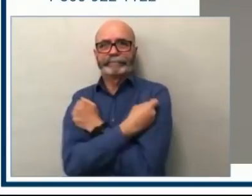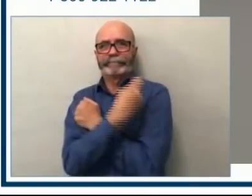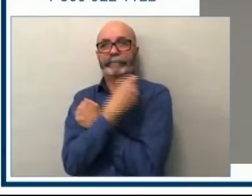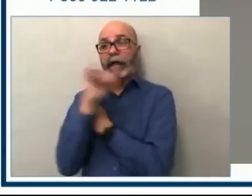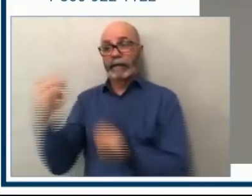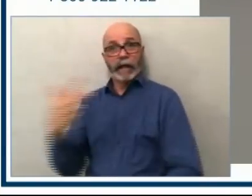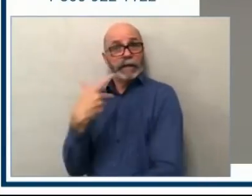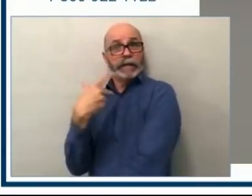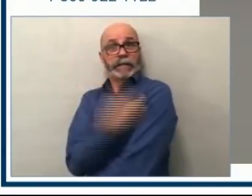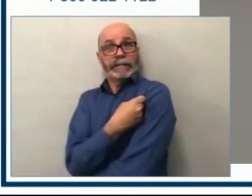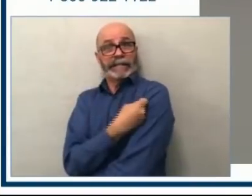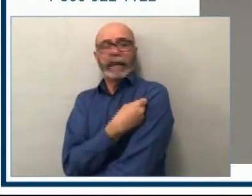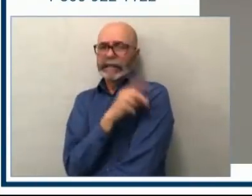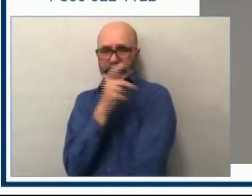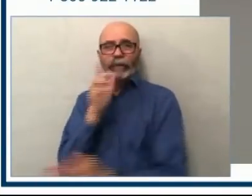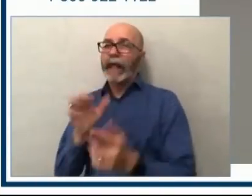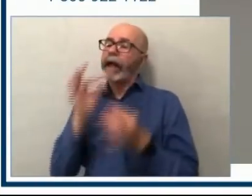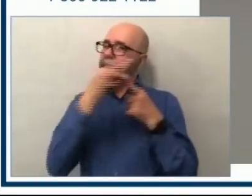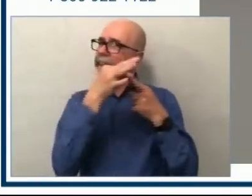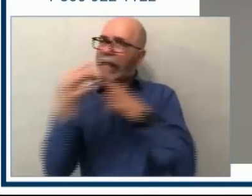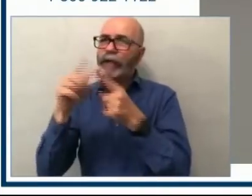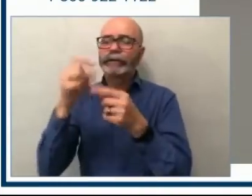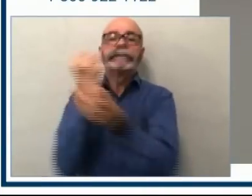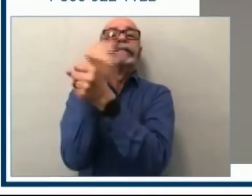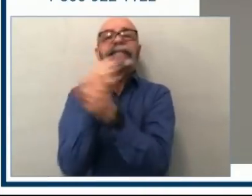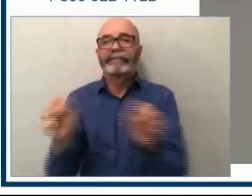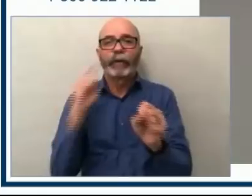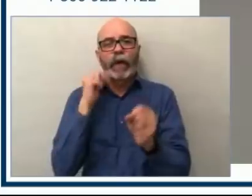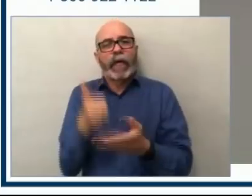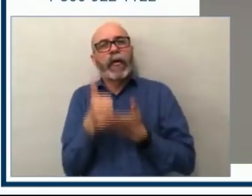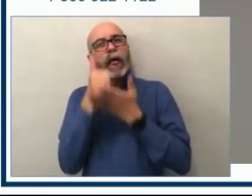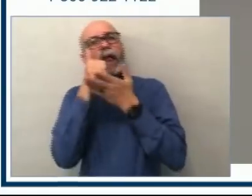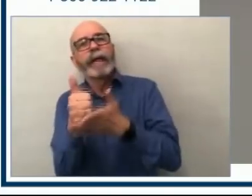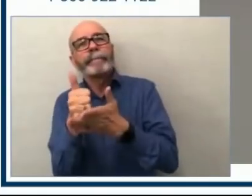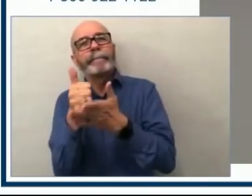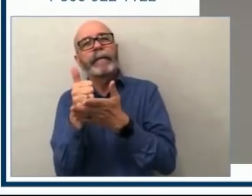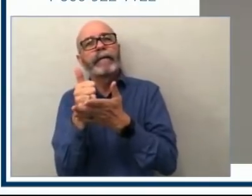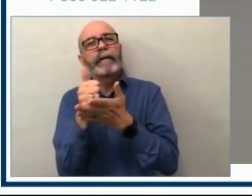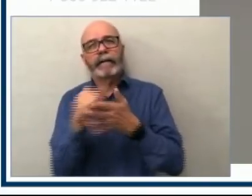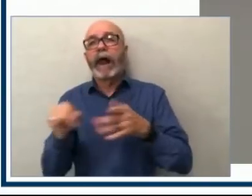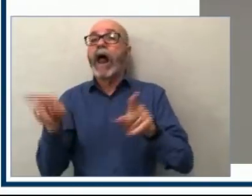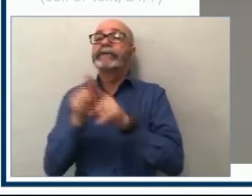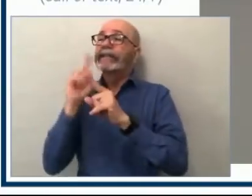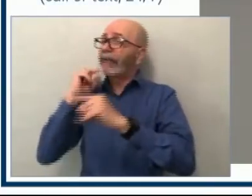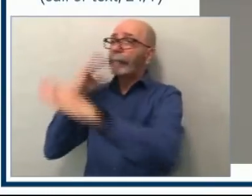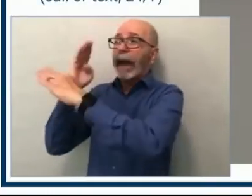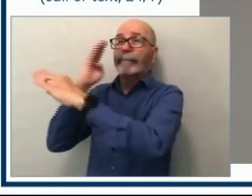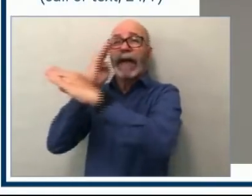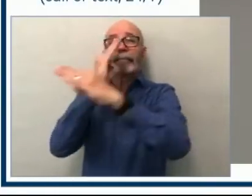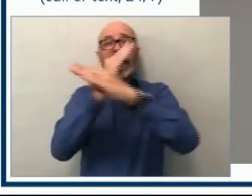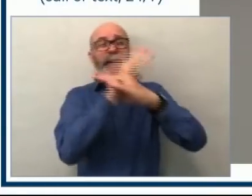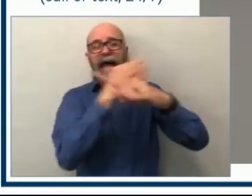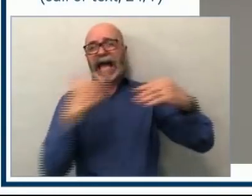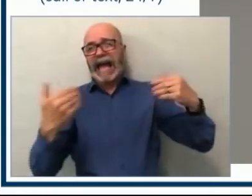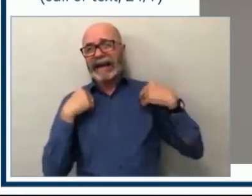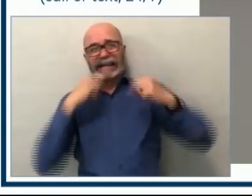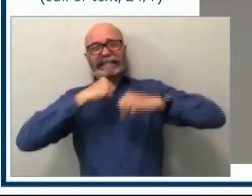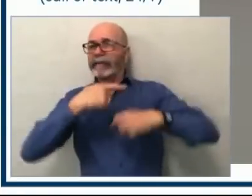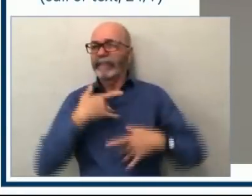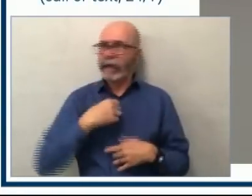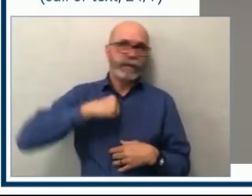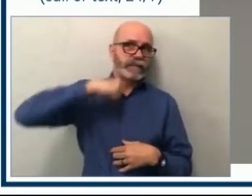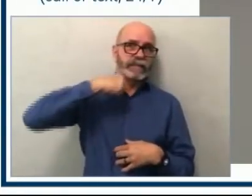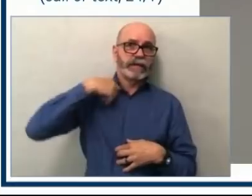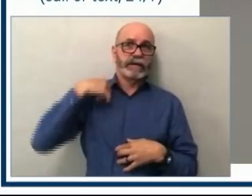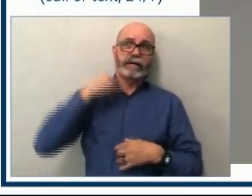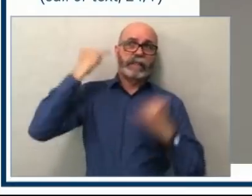and overcome some of the barriers, the long-standing barriers around mistrust of the health system and other pieces that we know have